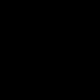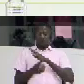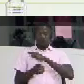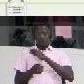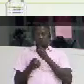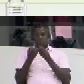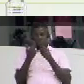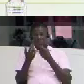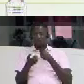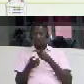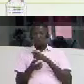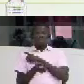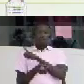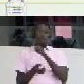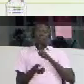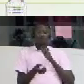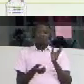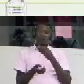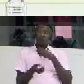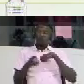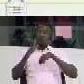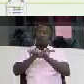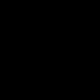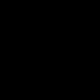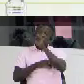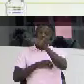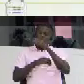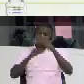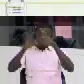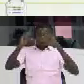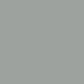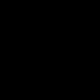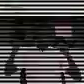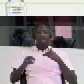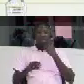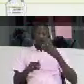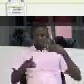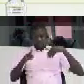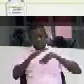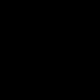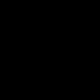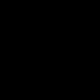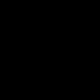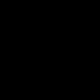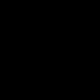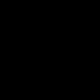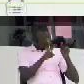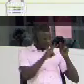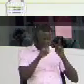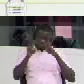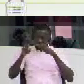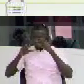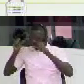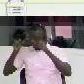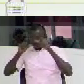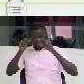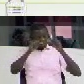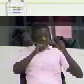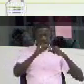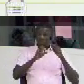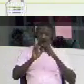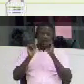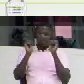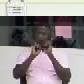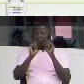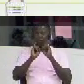mentioned into your office and you allowed them and asked and they did not find